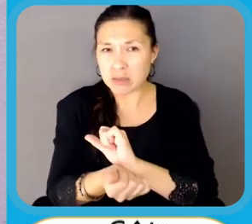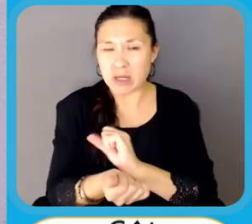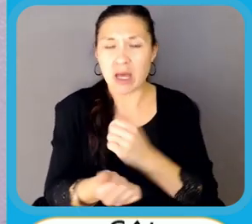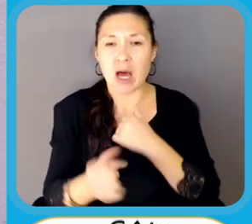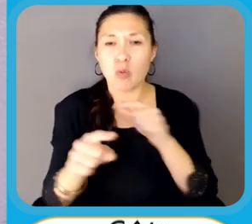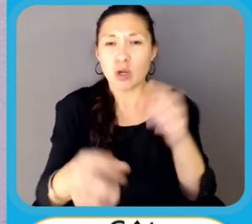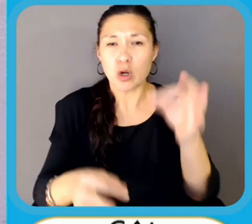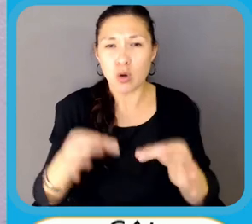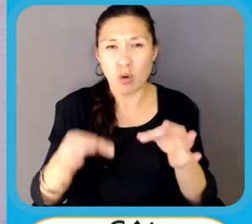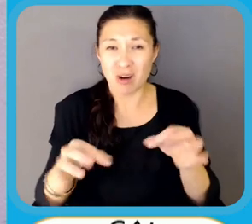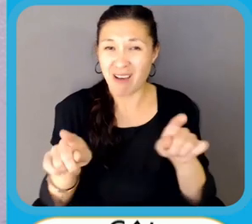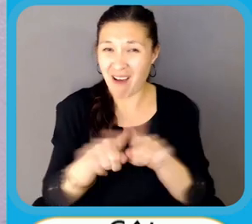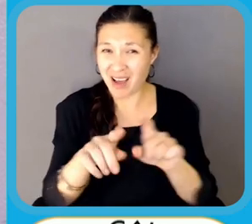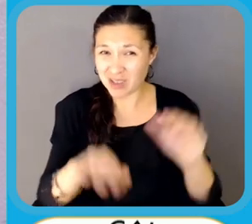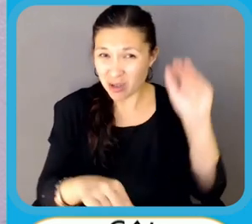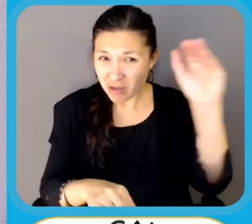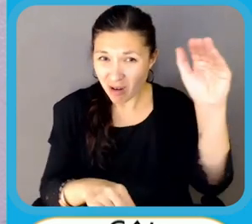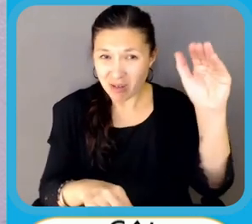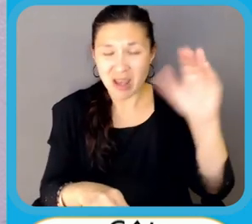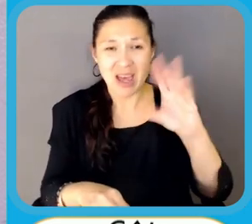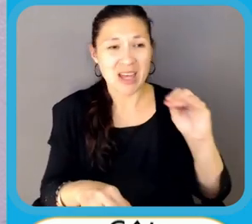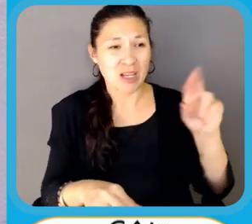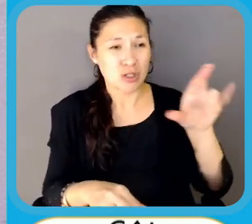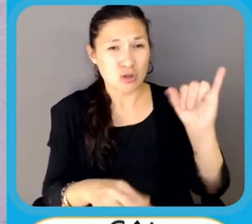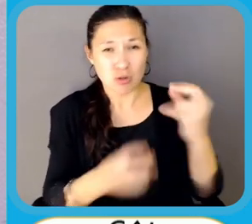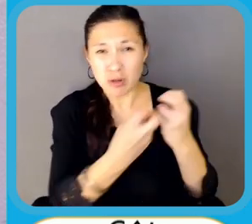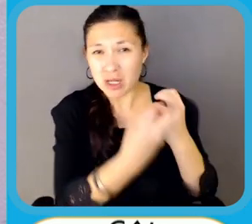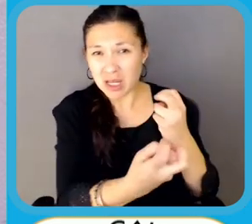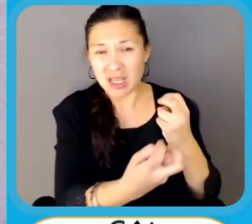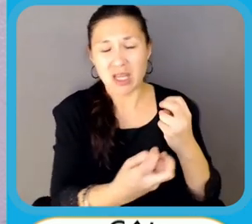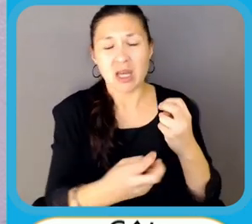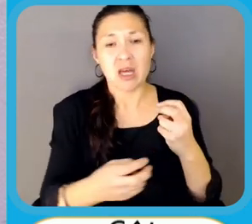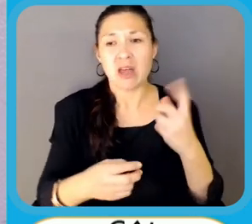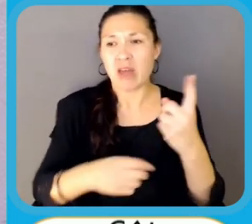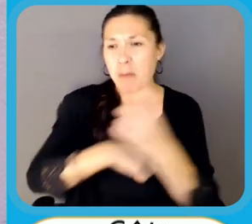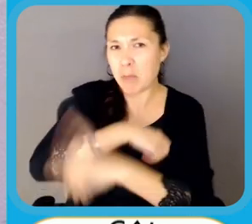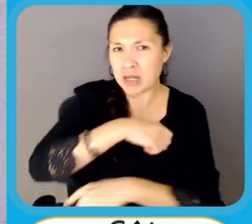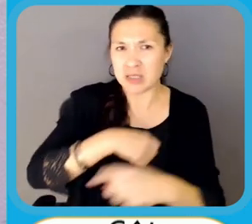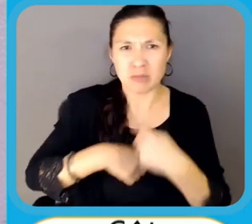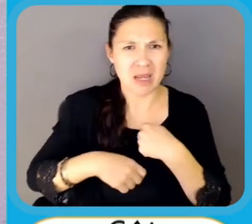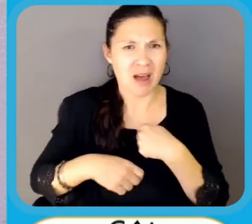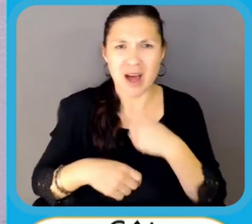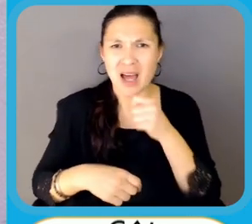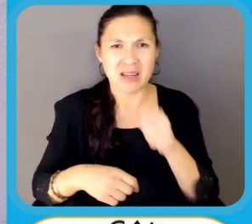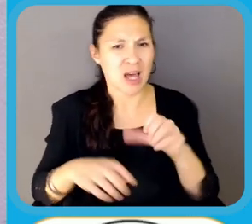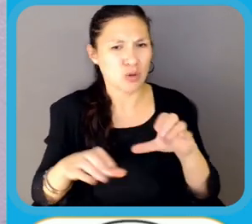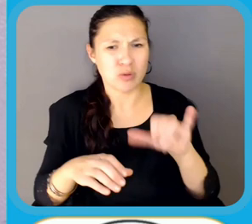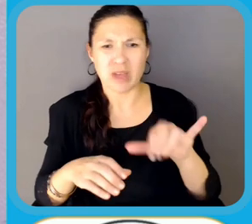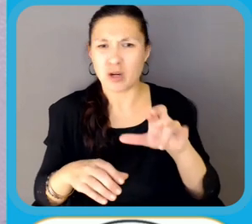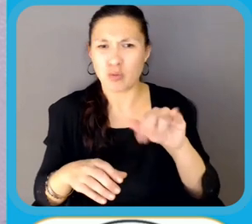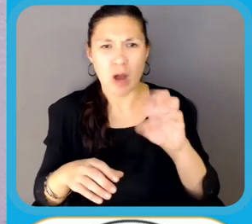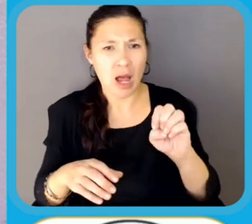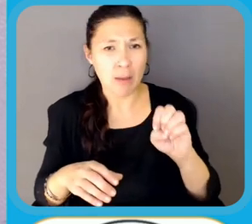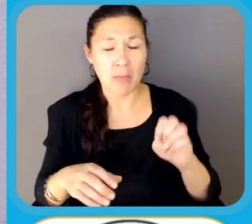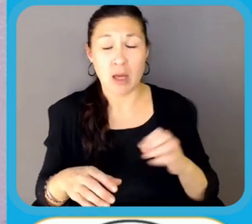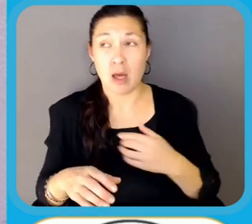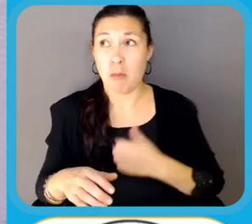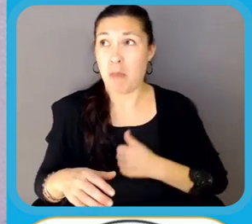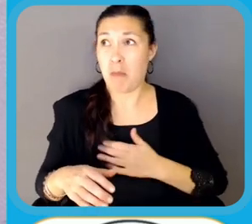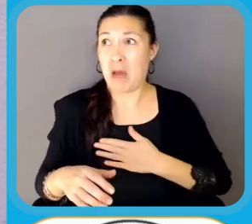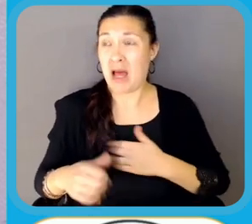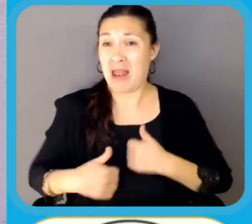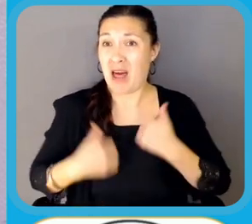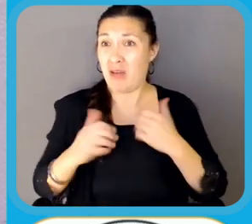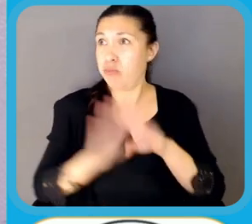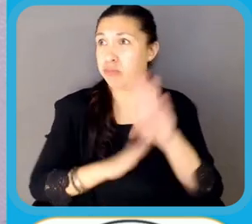wrongfully convicted by a jury of my peers for a crime I did not commit. Before my life had a chance to take form, it was over. I